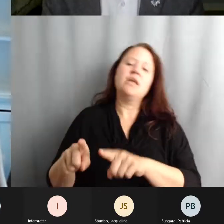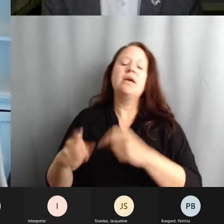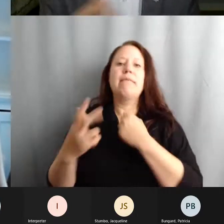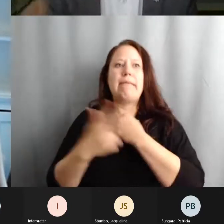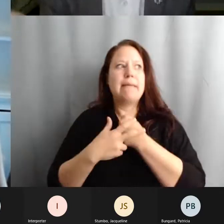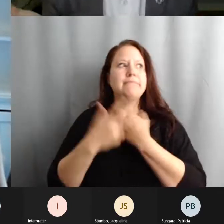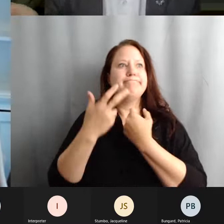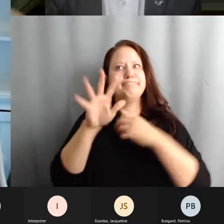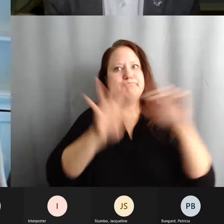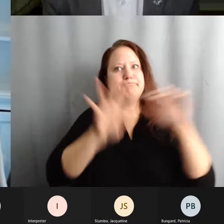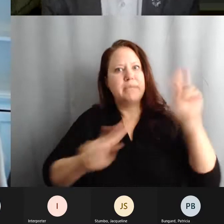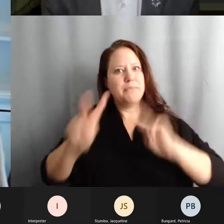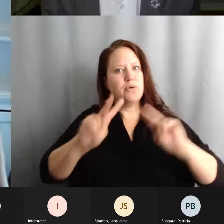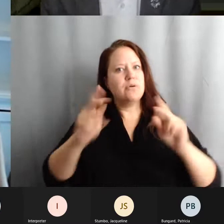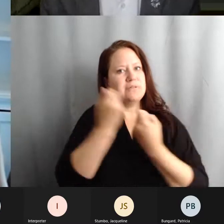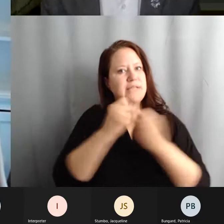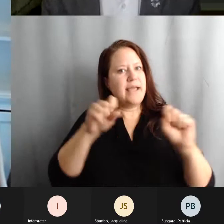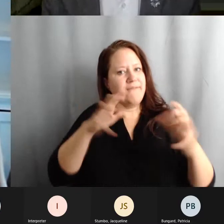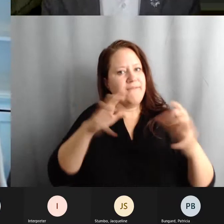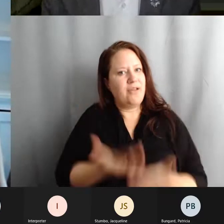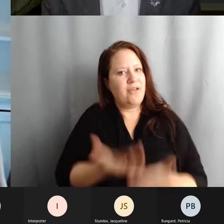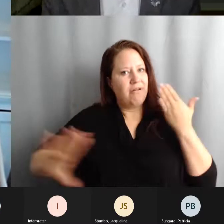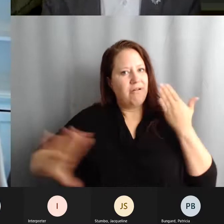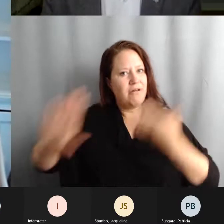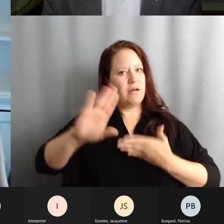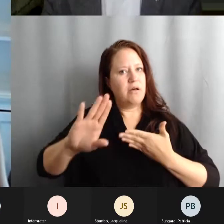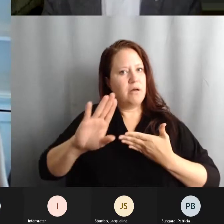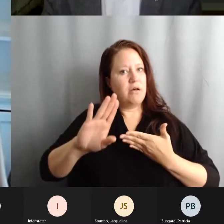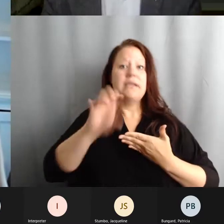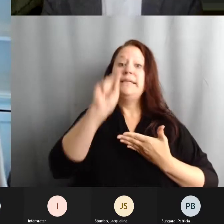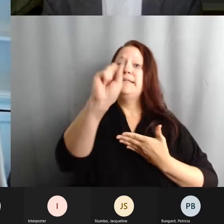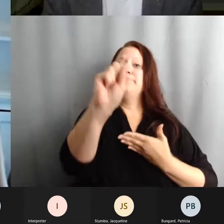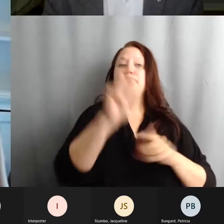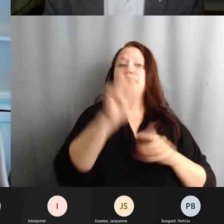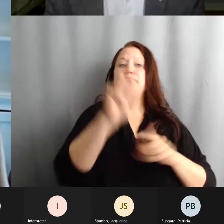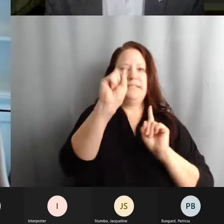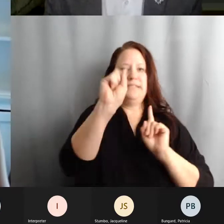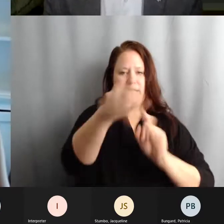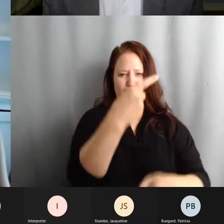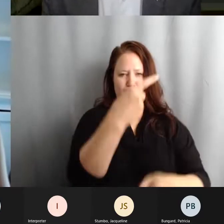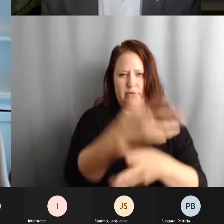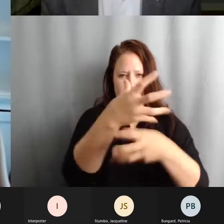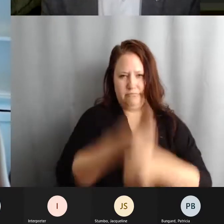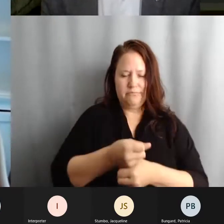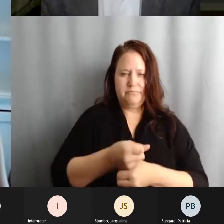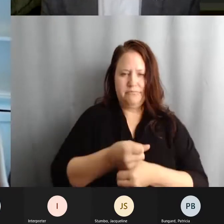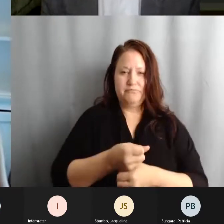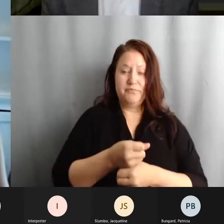community. But yes, you've accurately identified that is one of the really positive tools that we